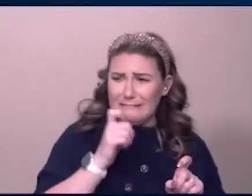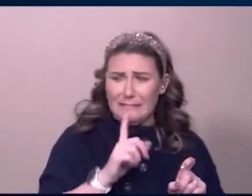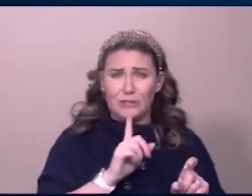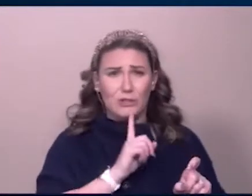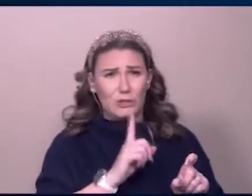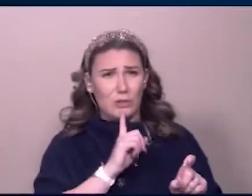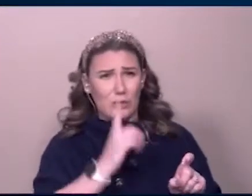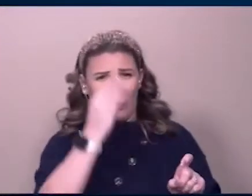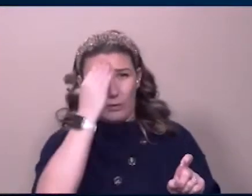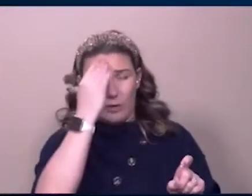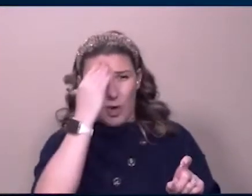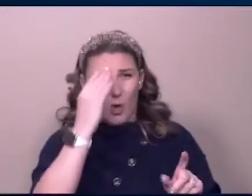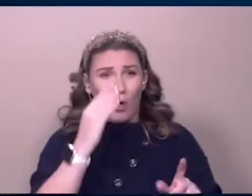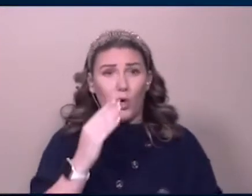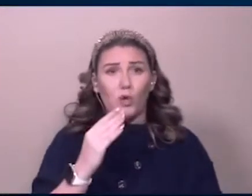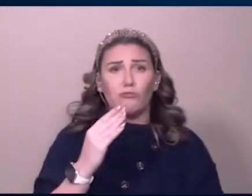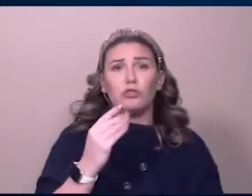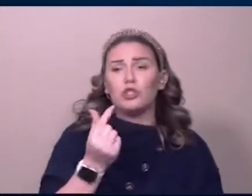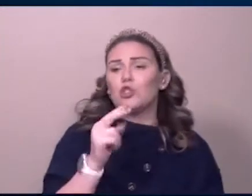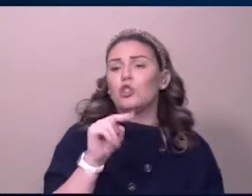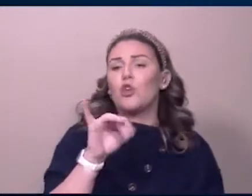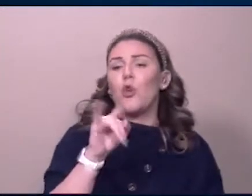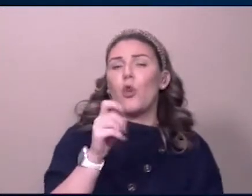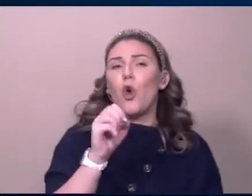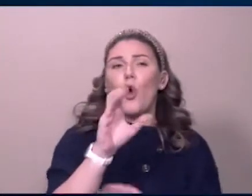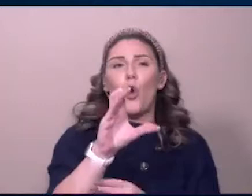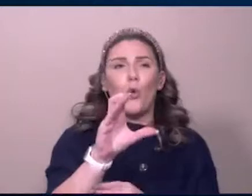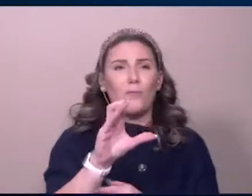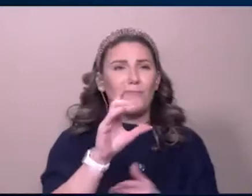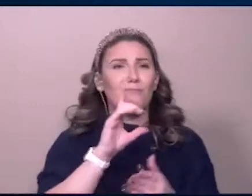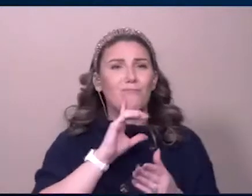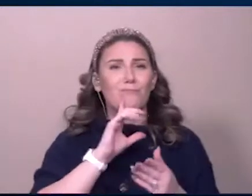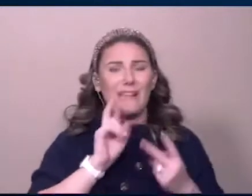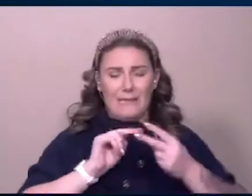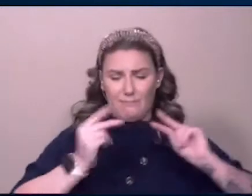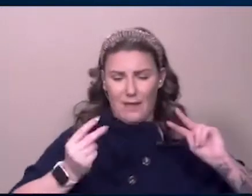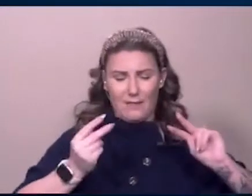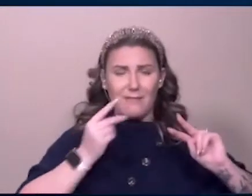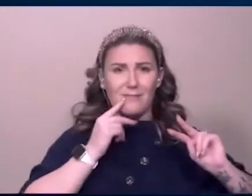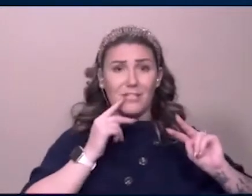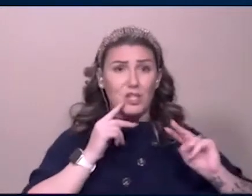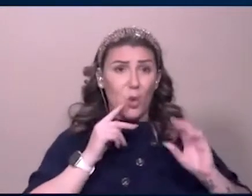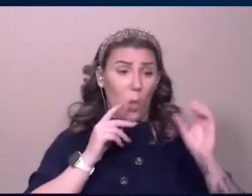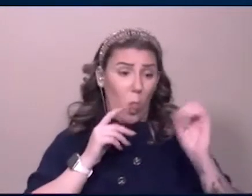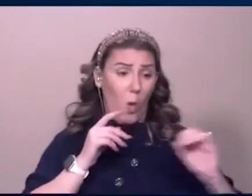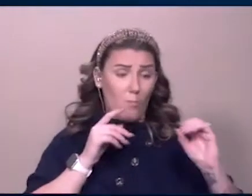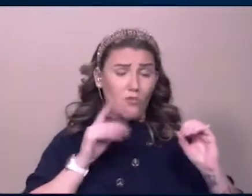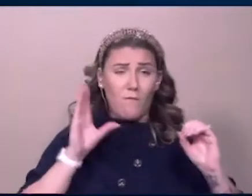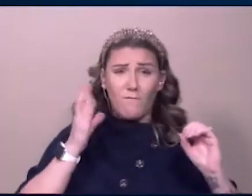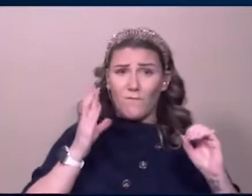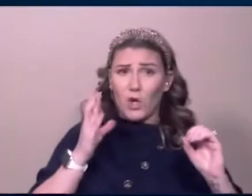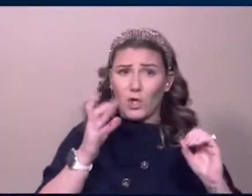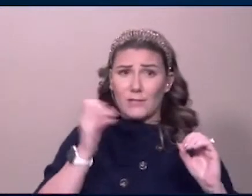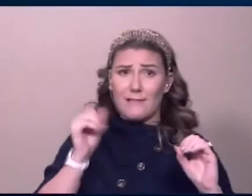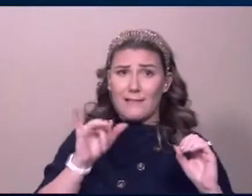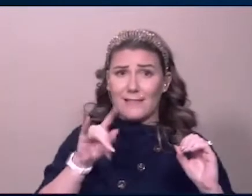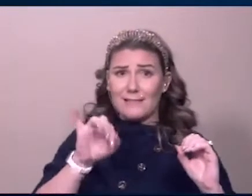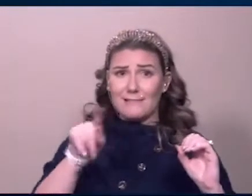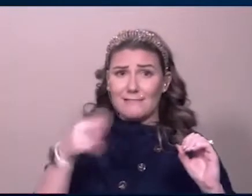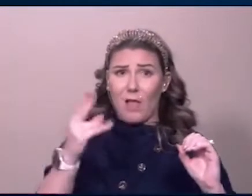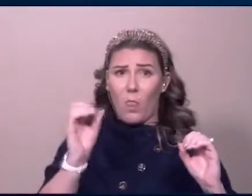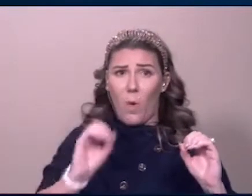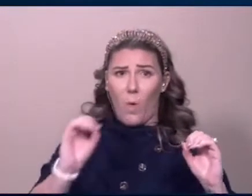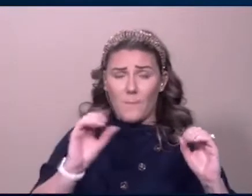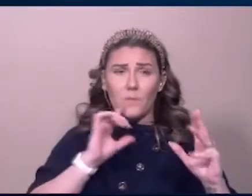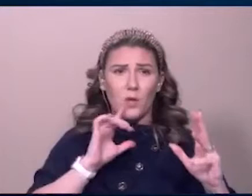genomic sequencing yet to look for the stealth variant versus the standard Omicron variant, and whether or not that could cause